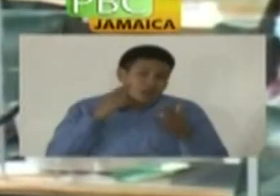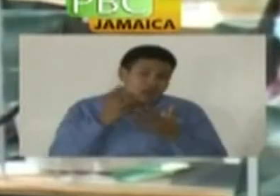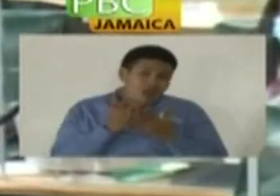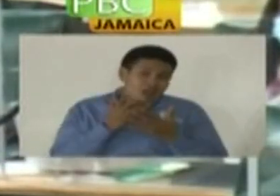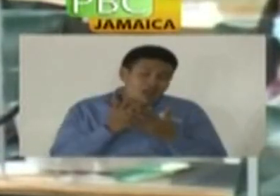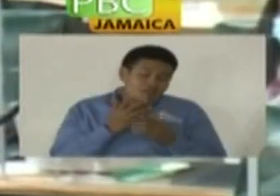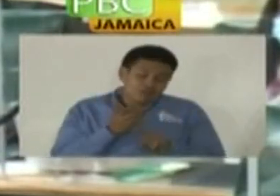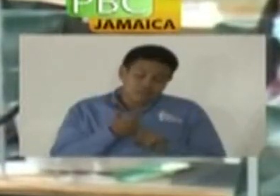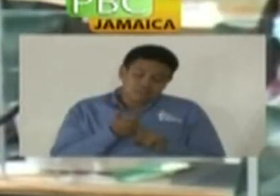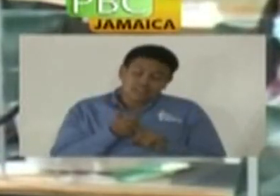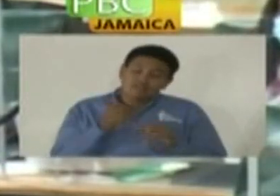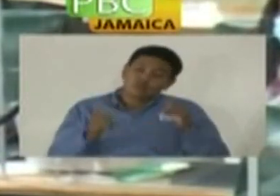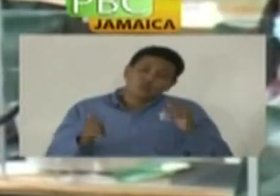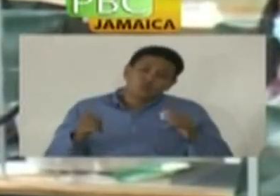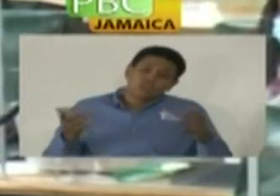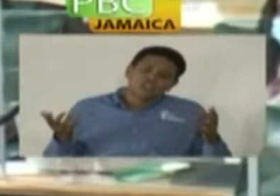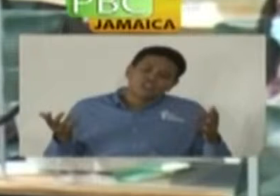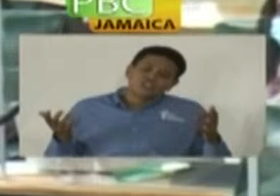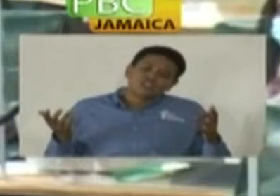to which